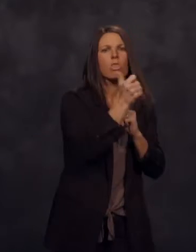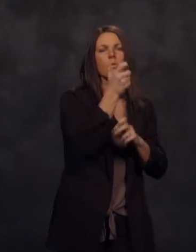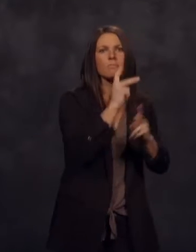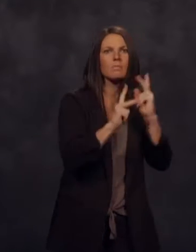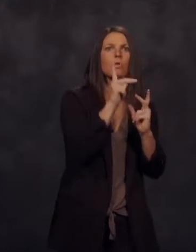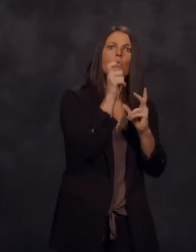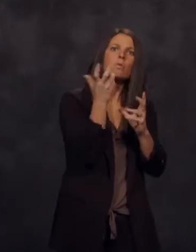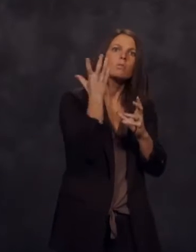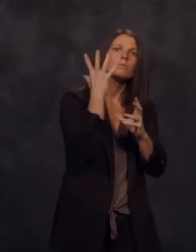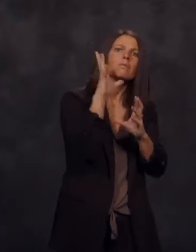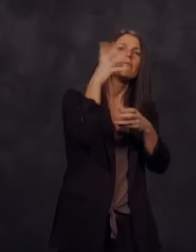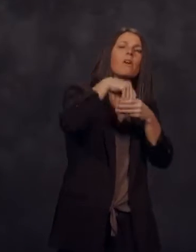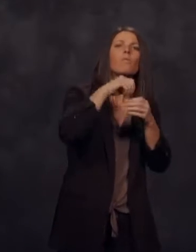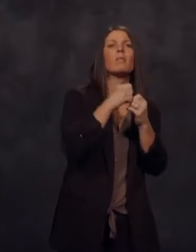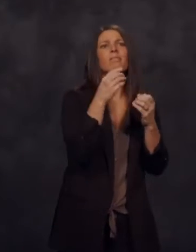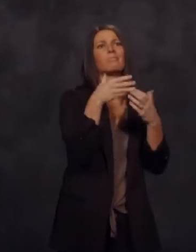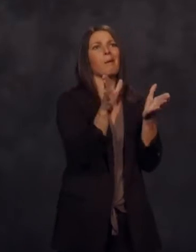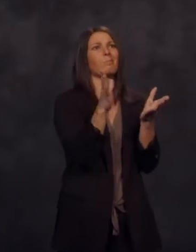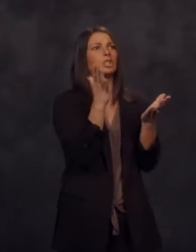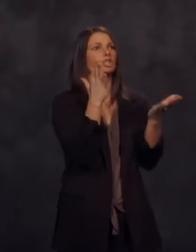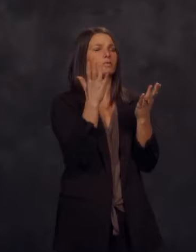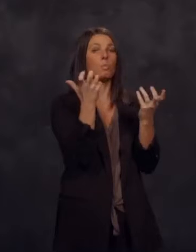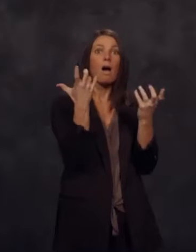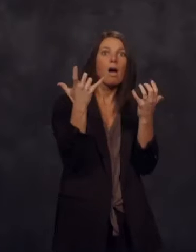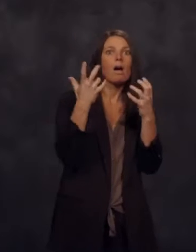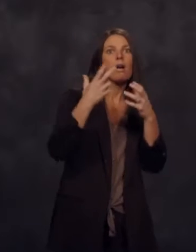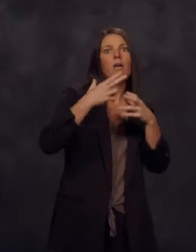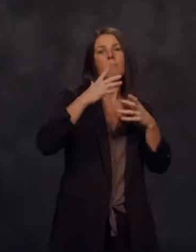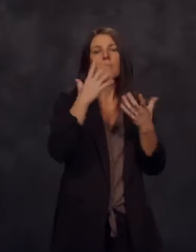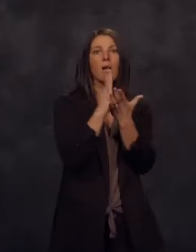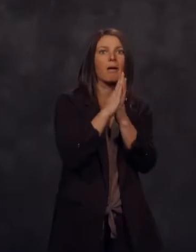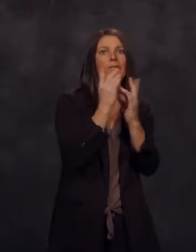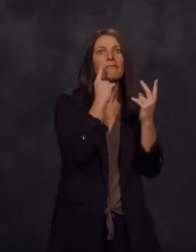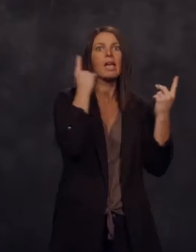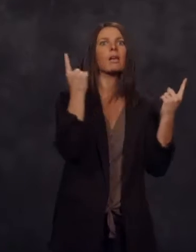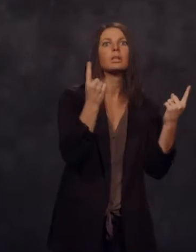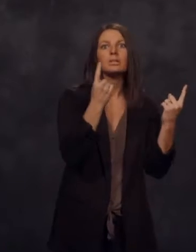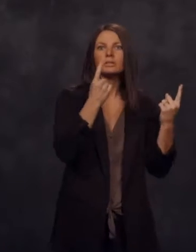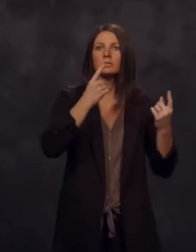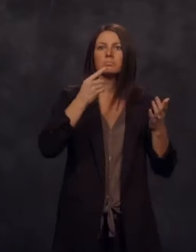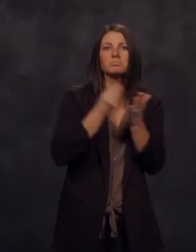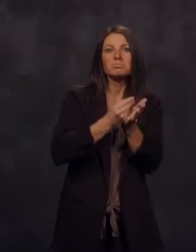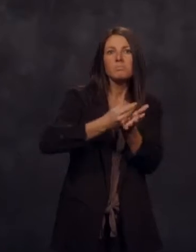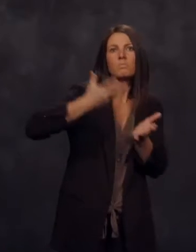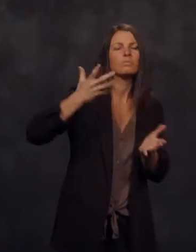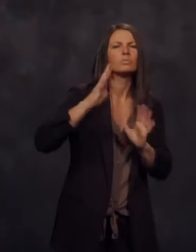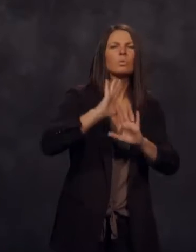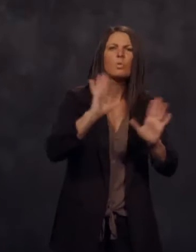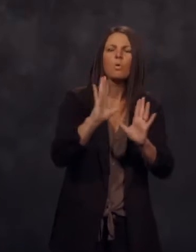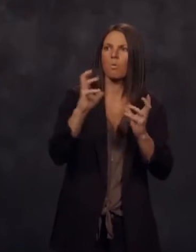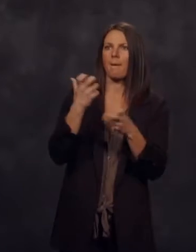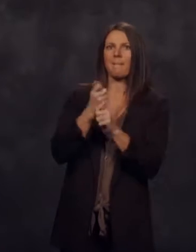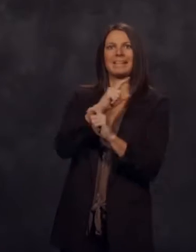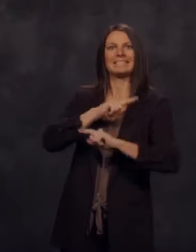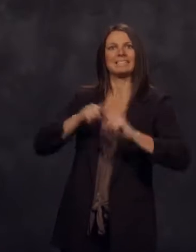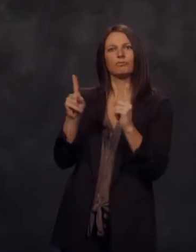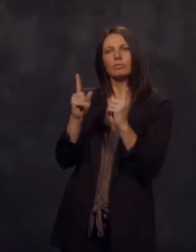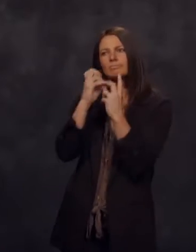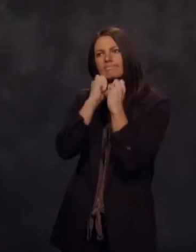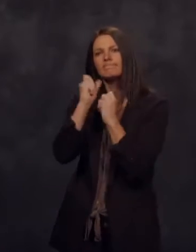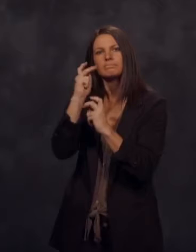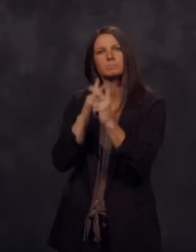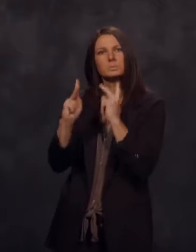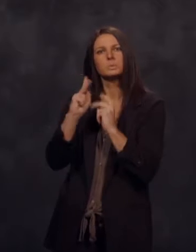choose to go into public service. They don't do it for fame or for fortune, obviously. They do it because they want to make a difference in people's